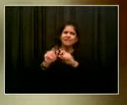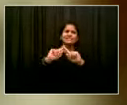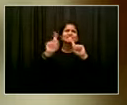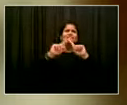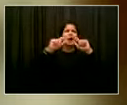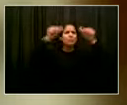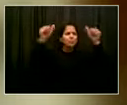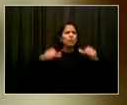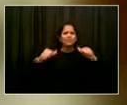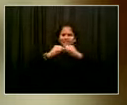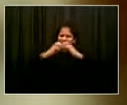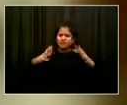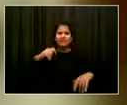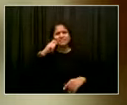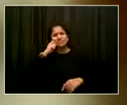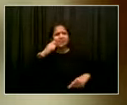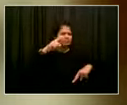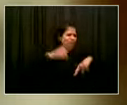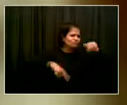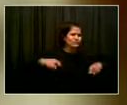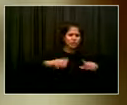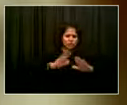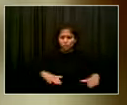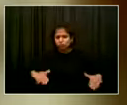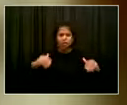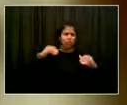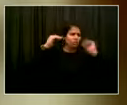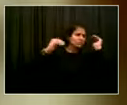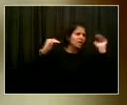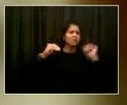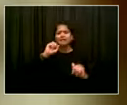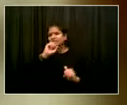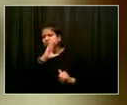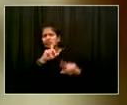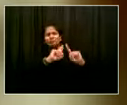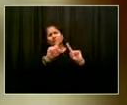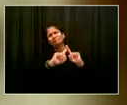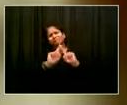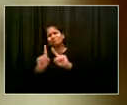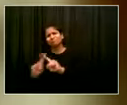And I think, as you were saying, the effect of the mandates